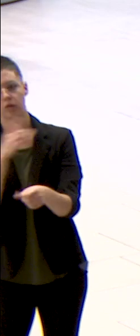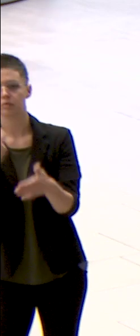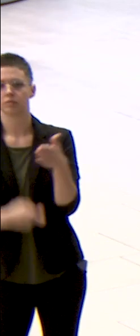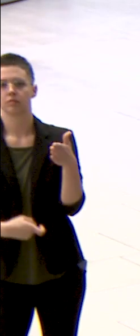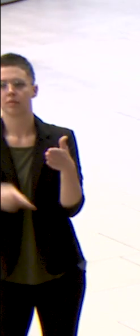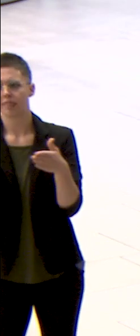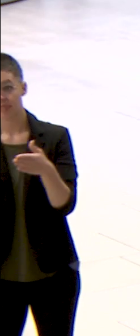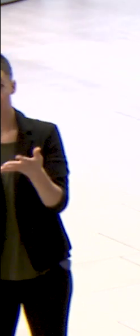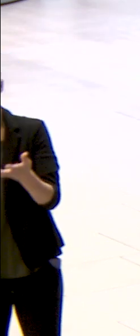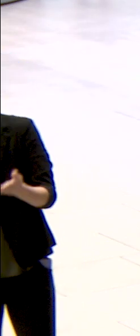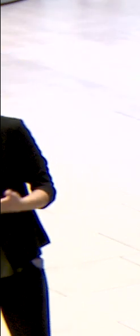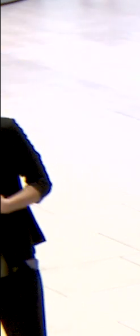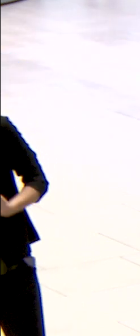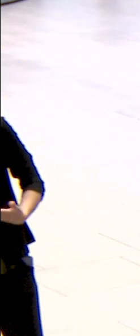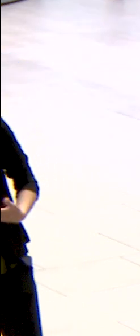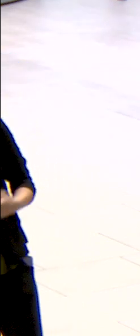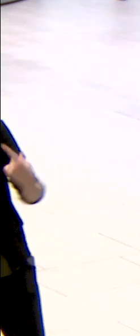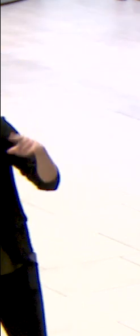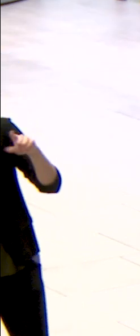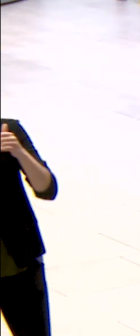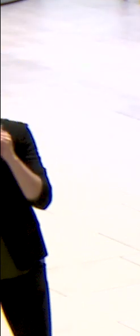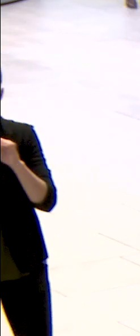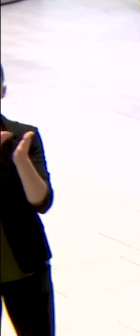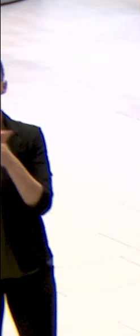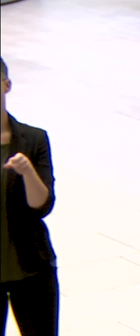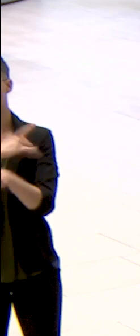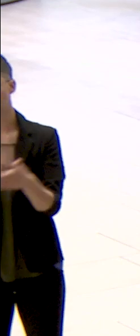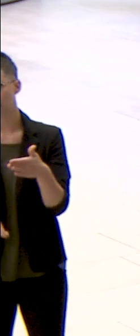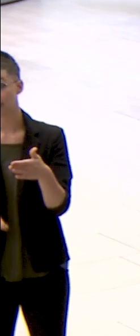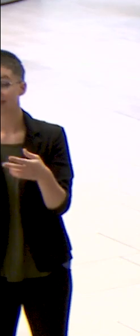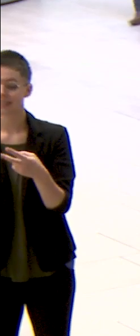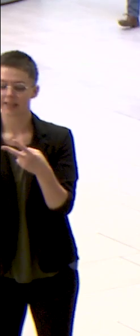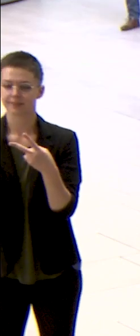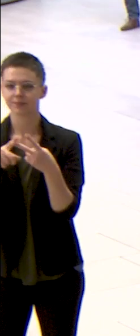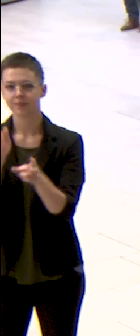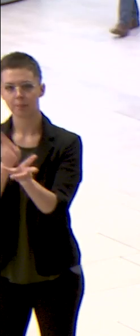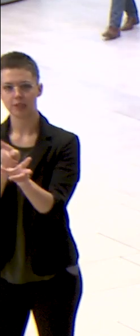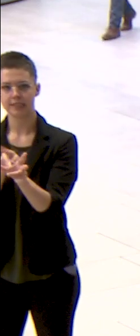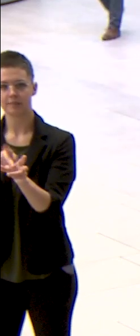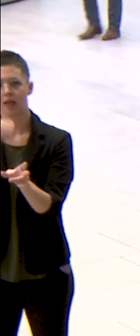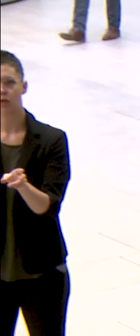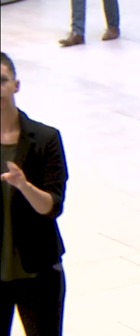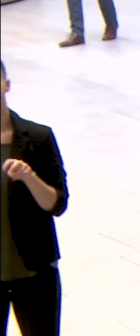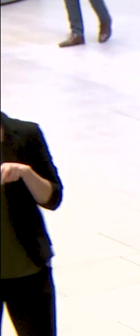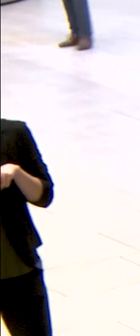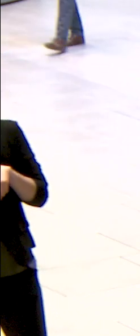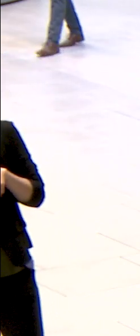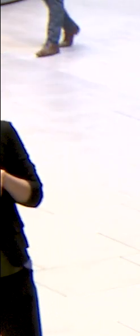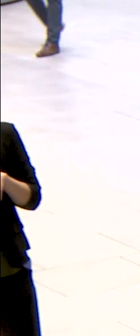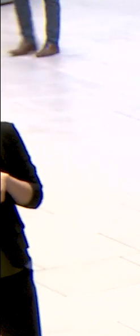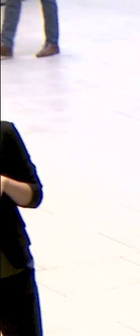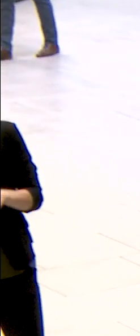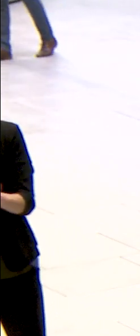see you succeed, and that's how you'll succeed. The second piece, right, is participate. Don't sit on the sideline. Like, get involved. And